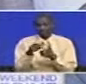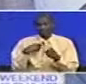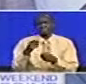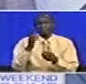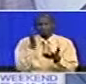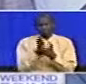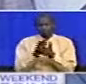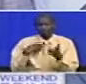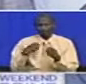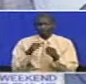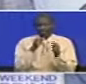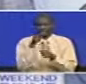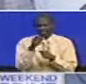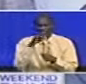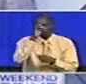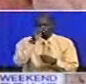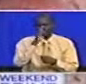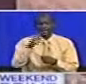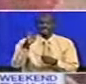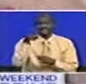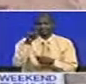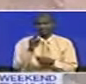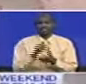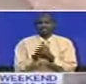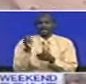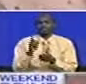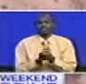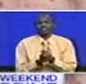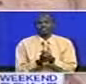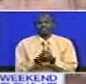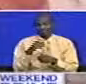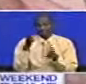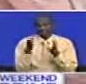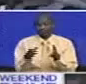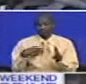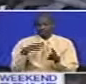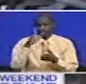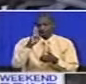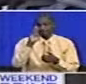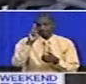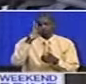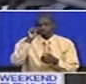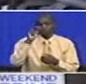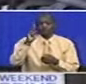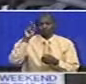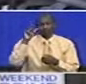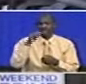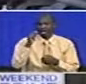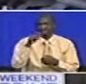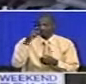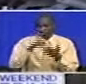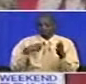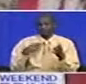fighting against the Jubilee Mandarins in Nairobi. However, the leaders present in Bumula Saturday vowed to dare go against the